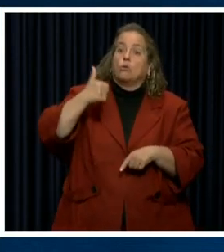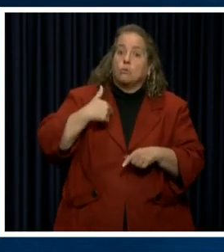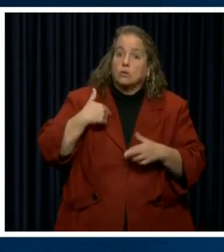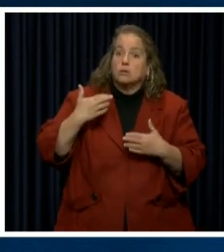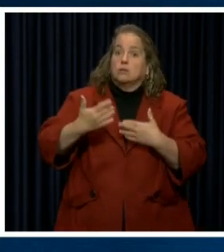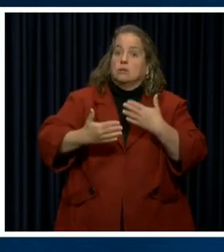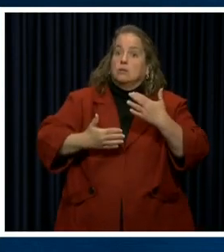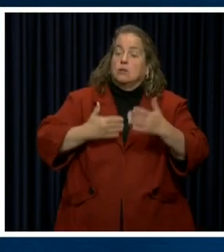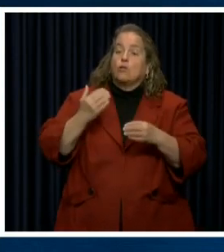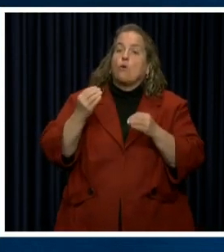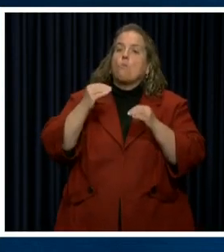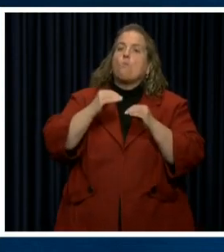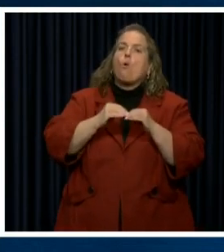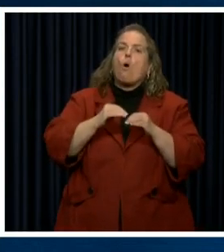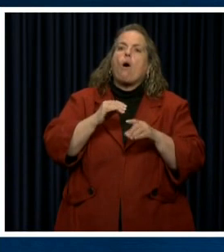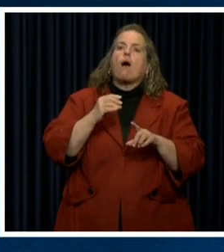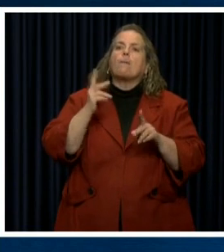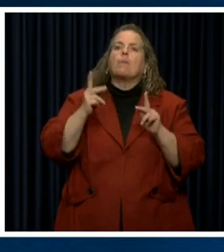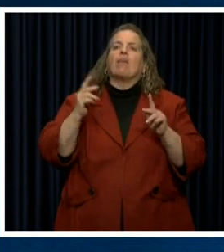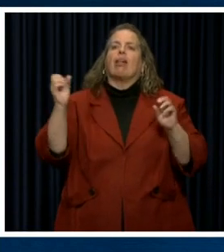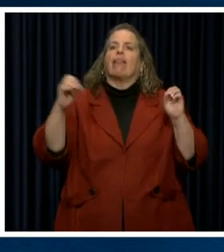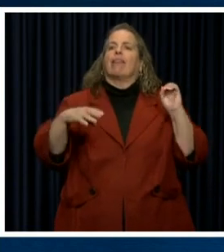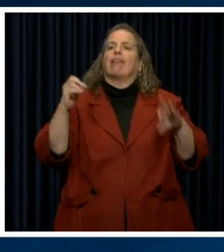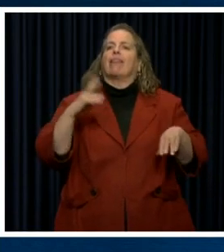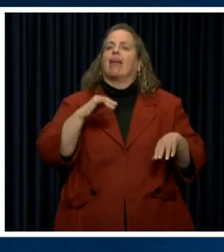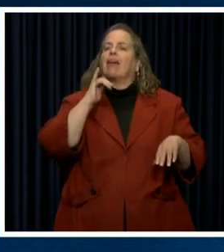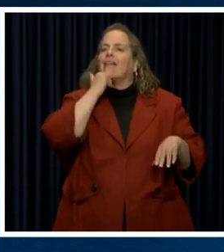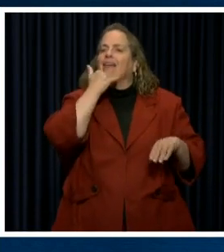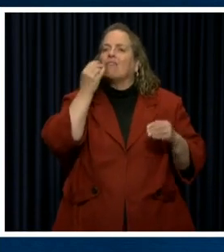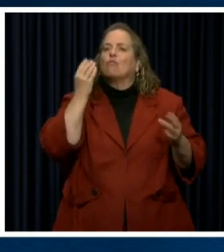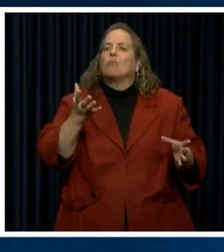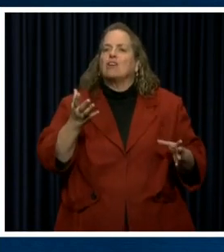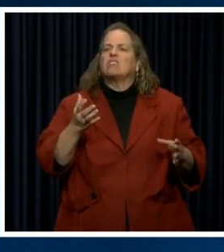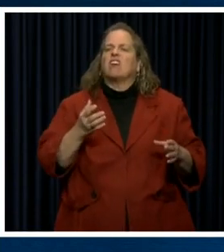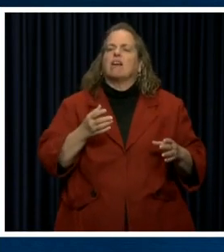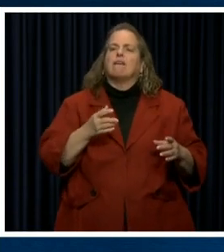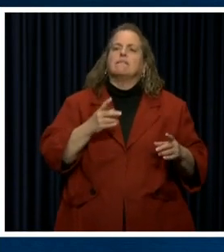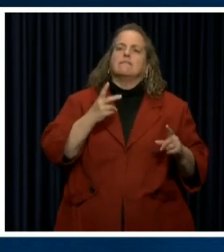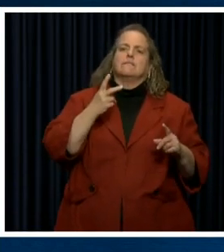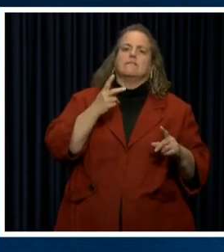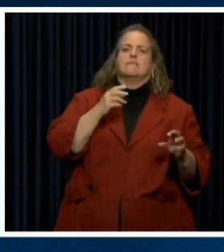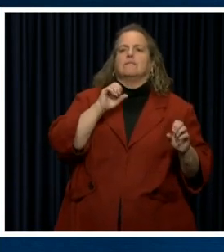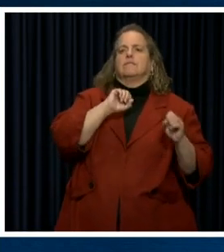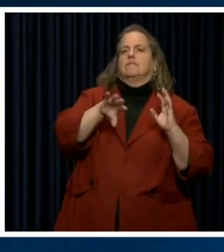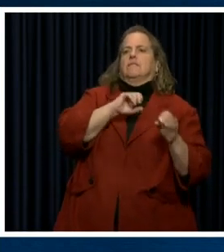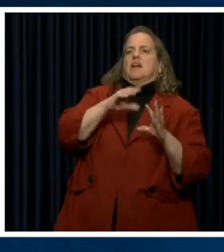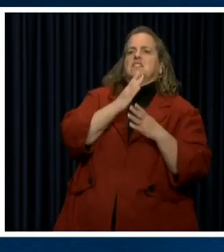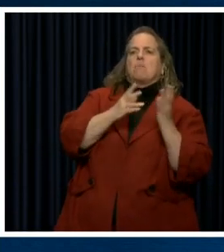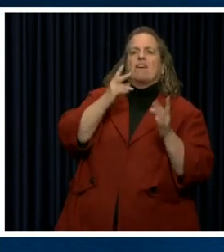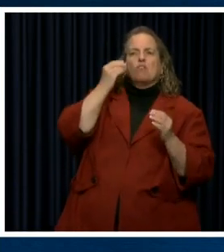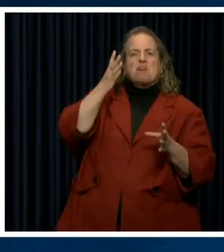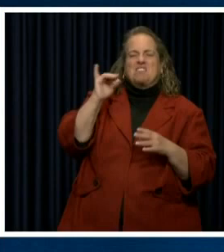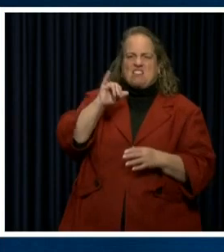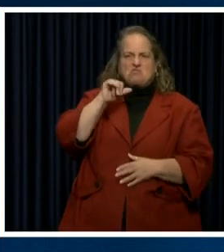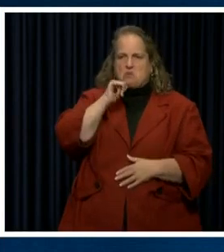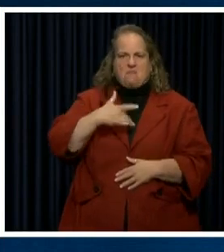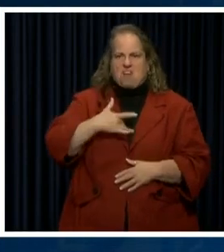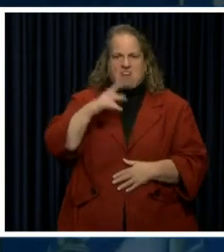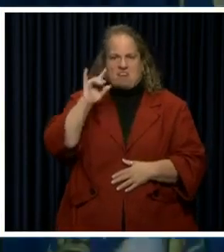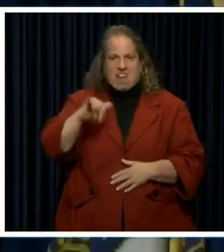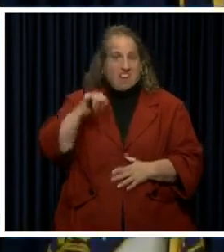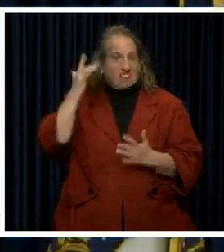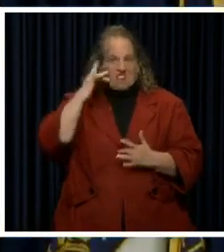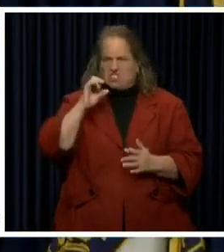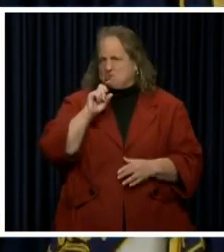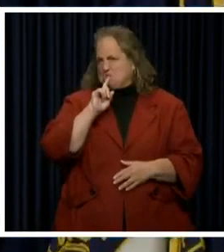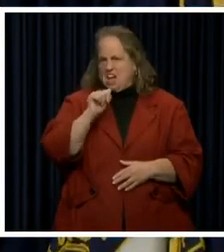intentional misinformation is put out there. It's put out by some that don't believe the virus is real, but let's face it, a lot of